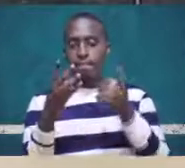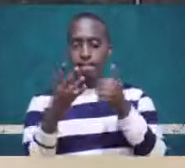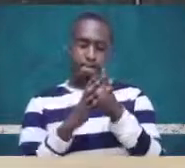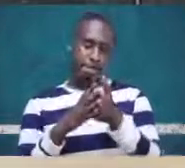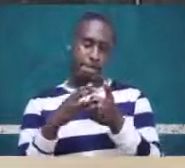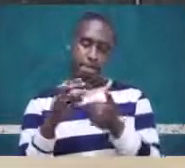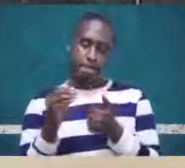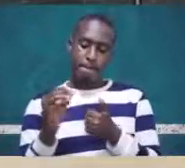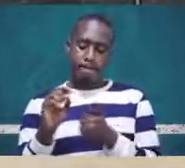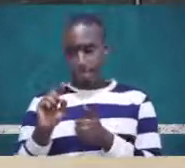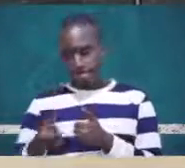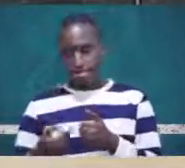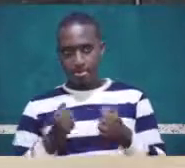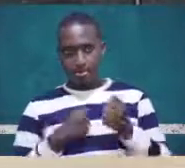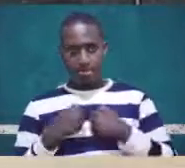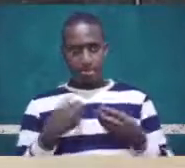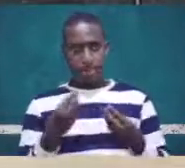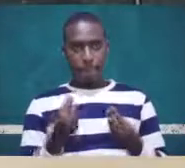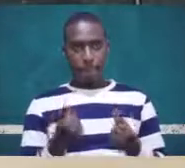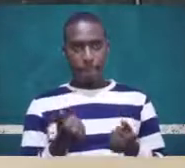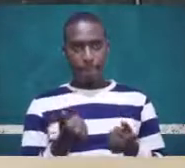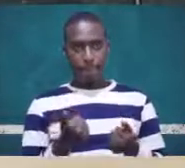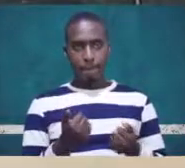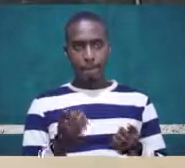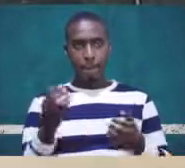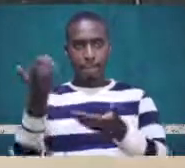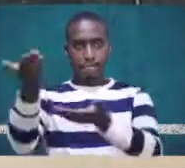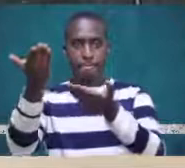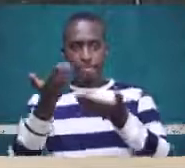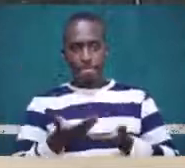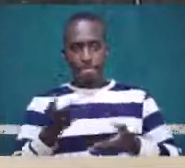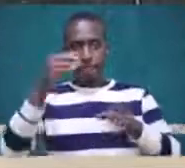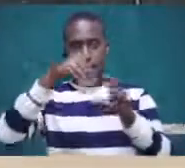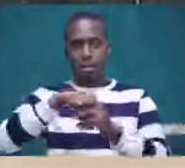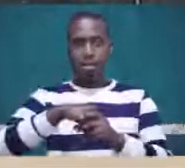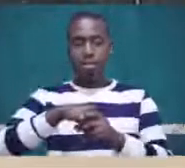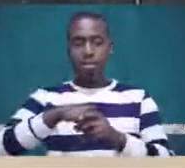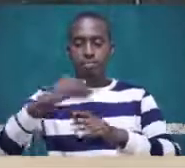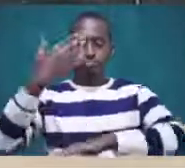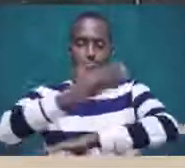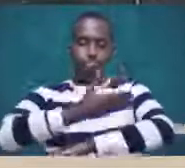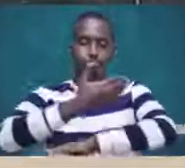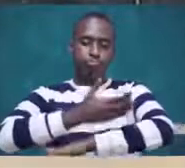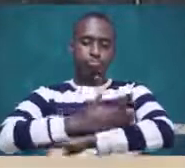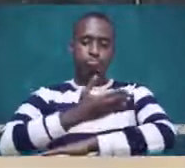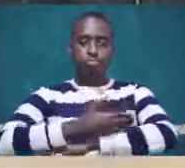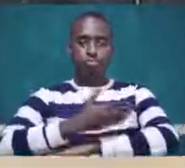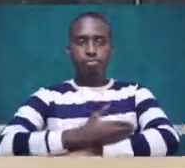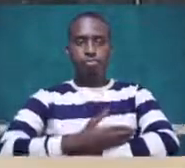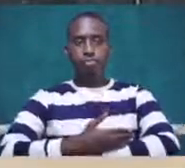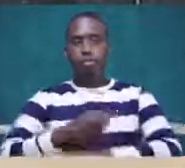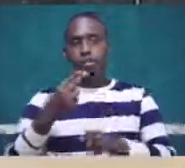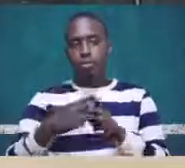900,000 Rwanda francs was subjected to the import duty, what we call custom